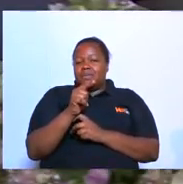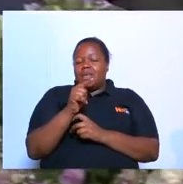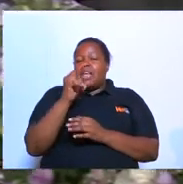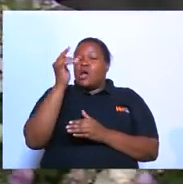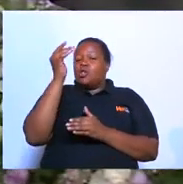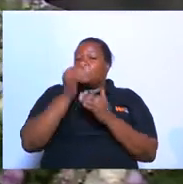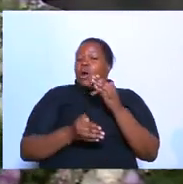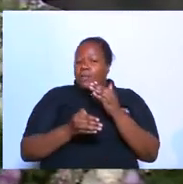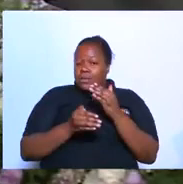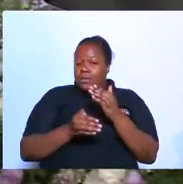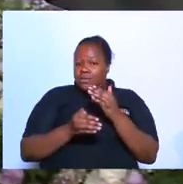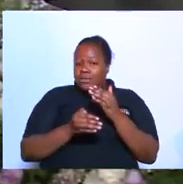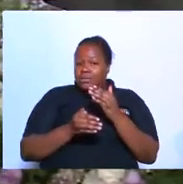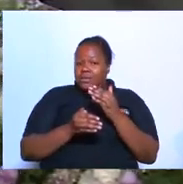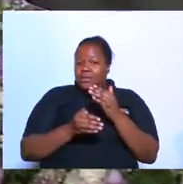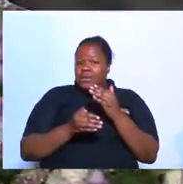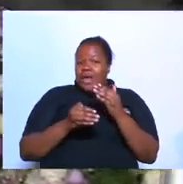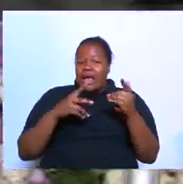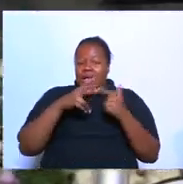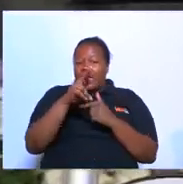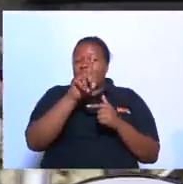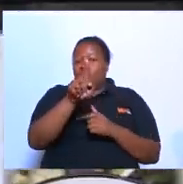stop interrupting